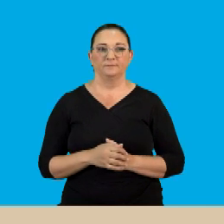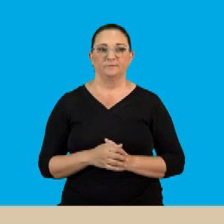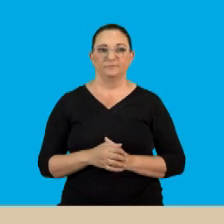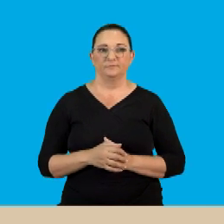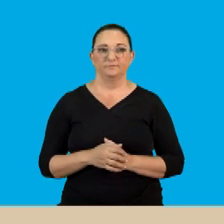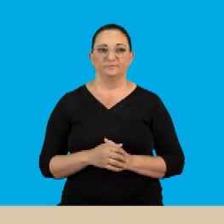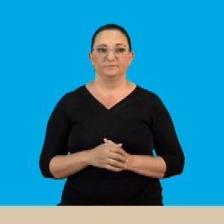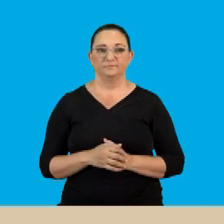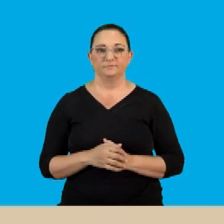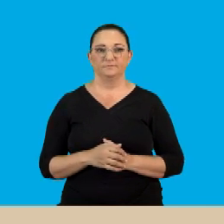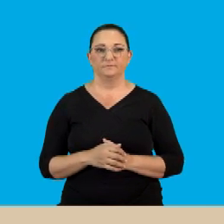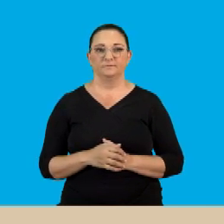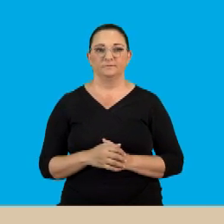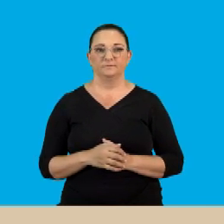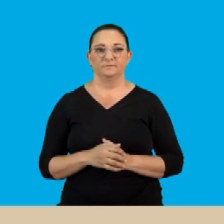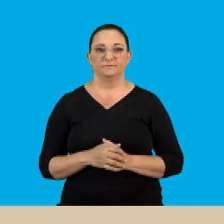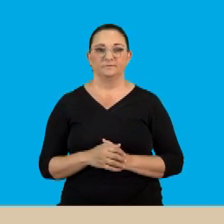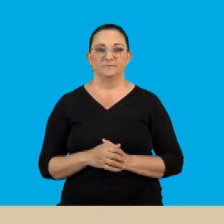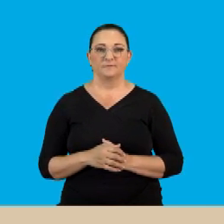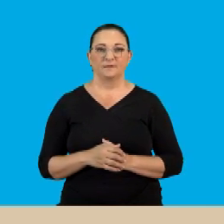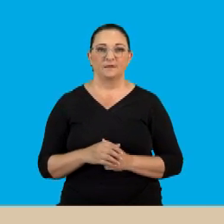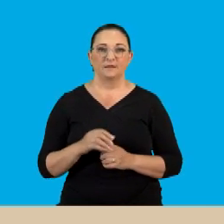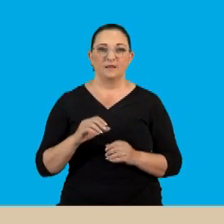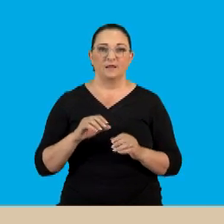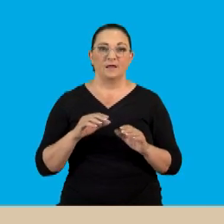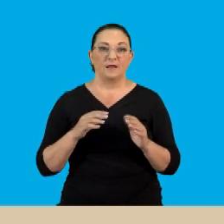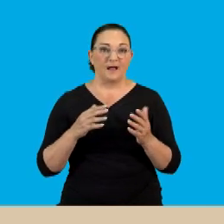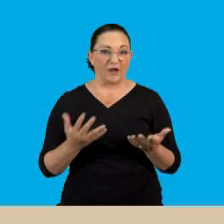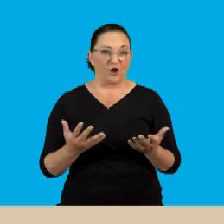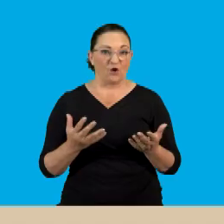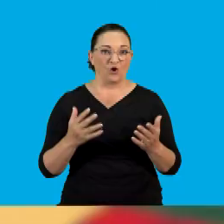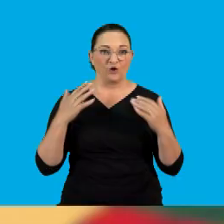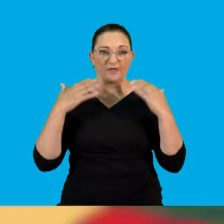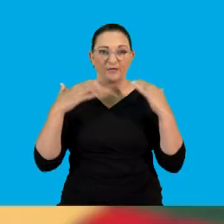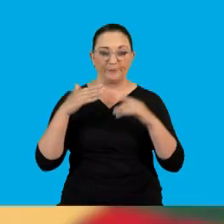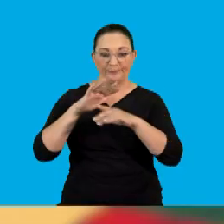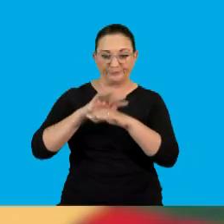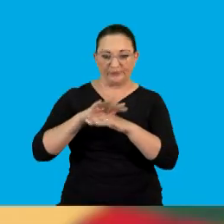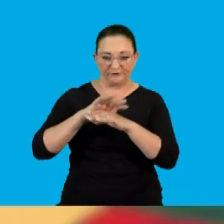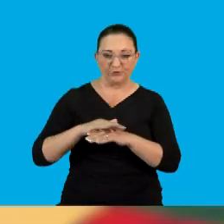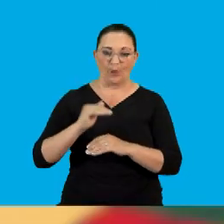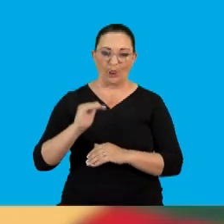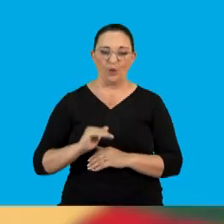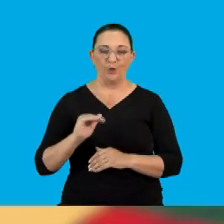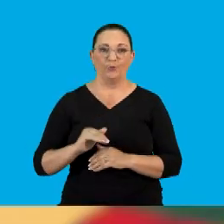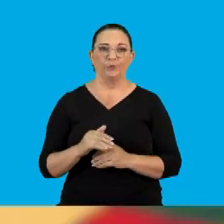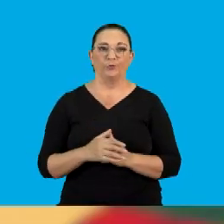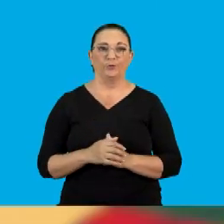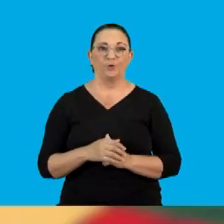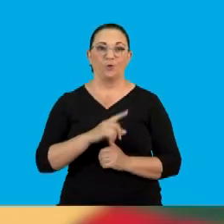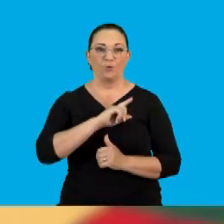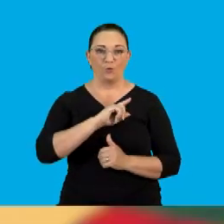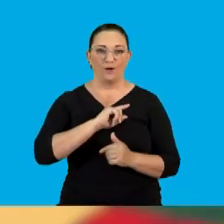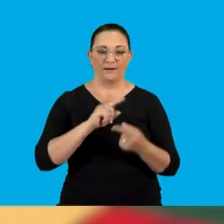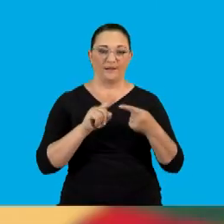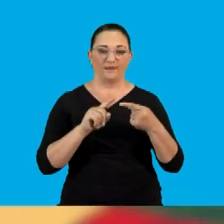pressure. Okay. Now this is how the atmospheric pressure